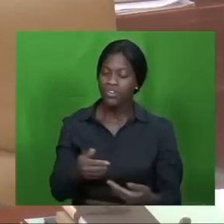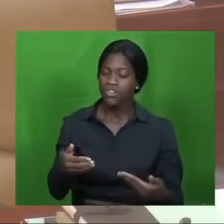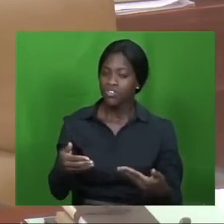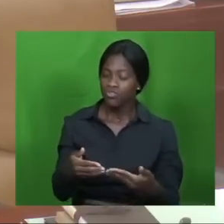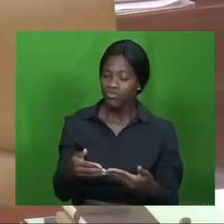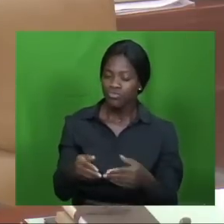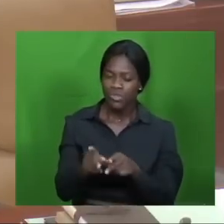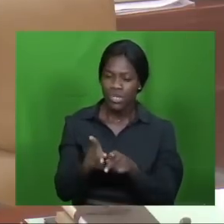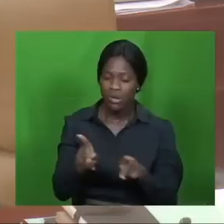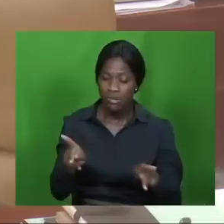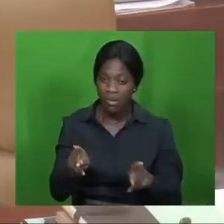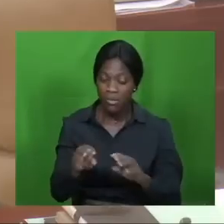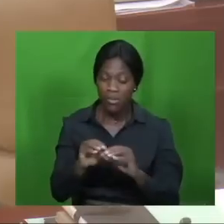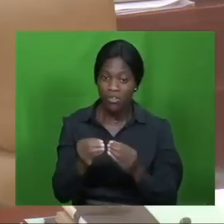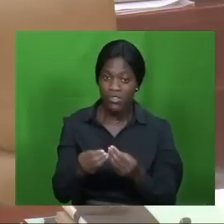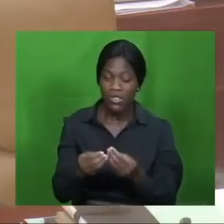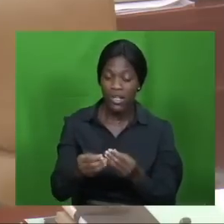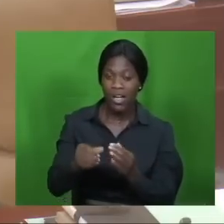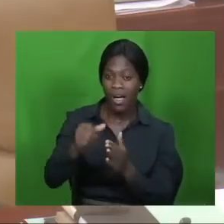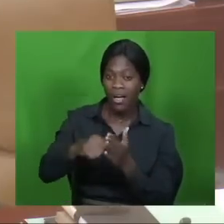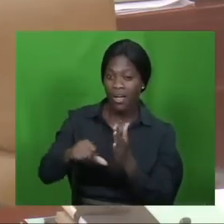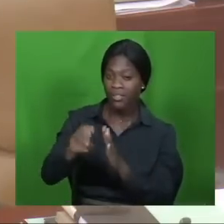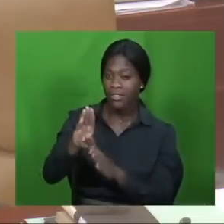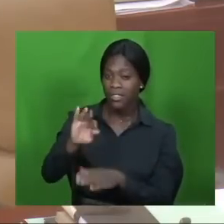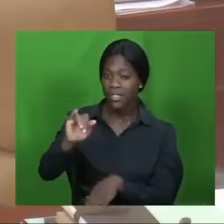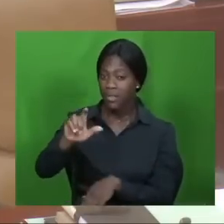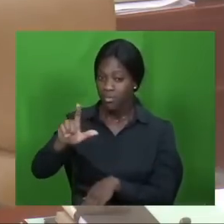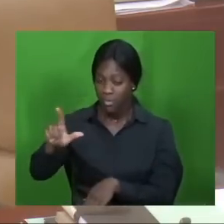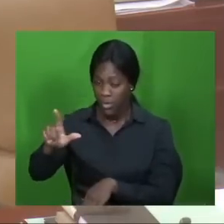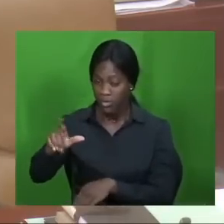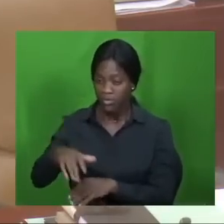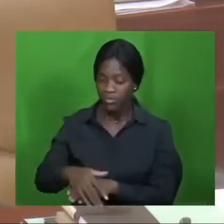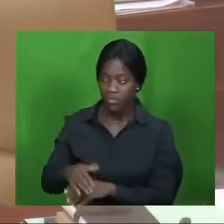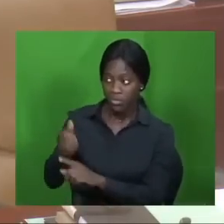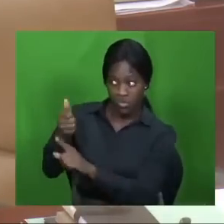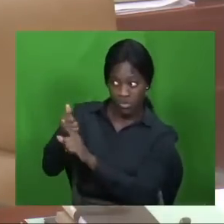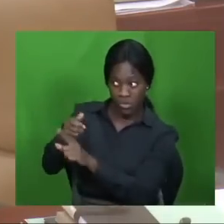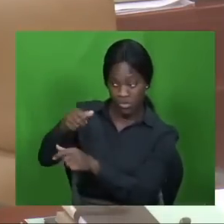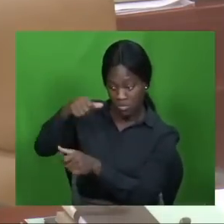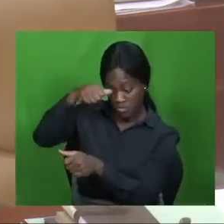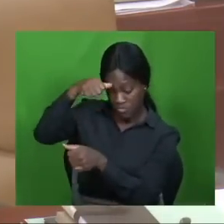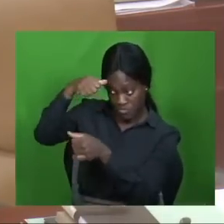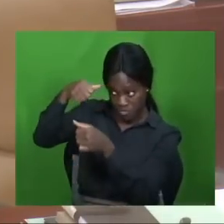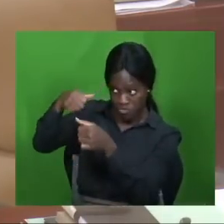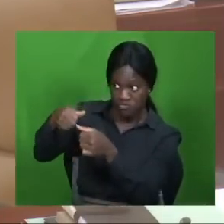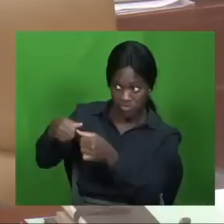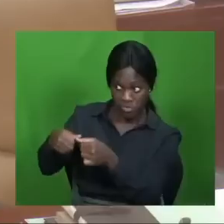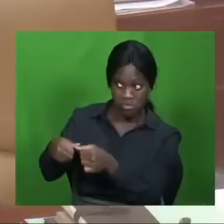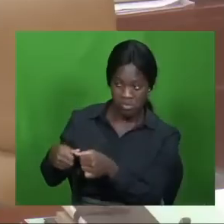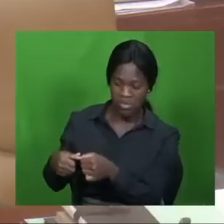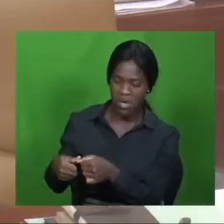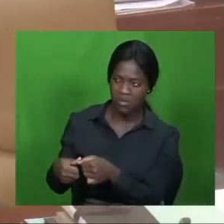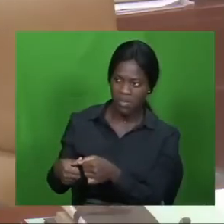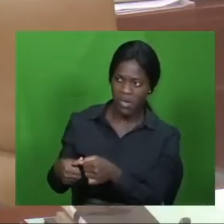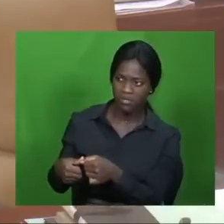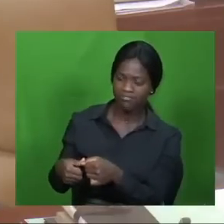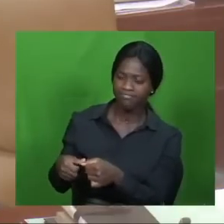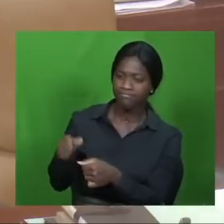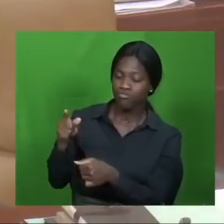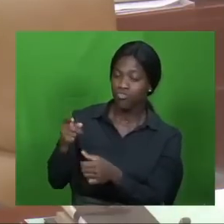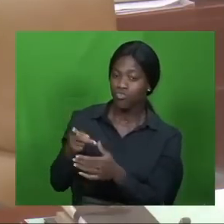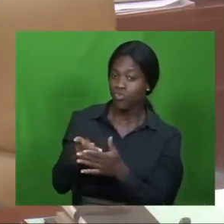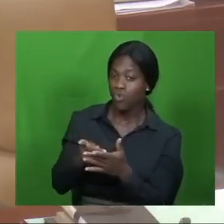Officers Accountability Bill. Mr. Speaker, yourself, you recall, as a cabinet member of the